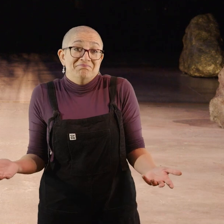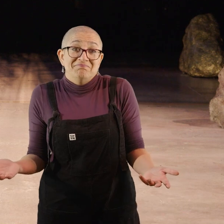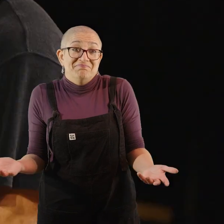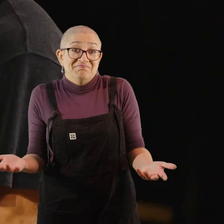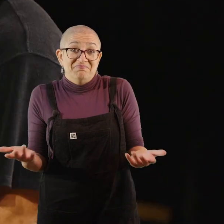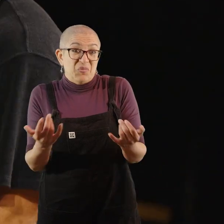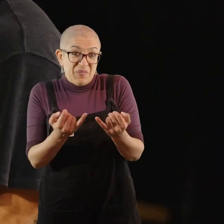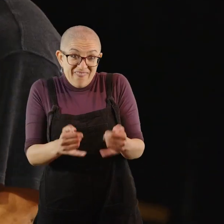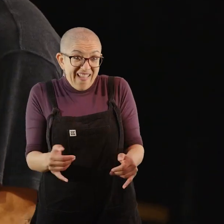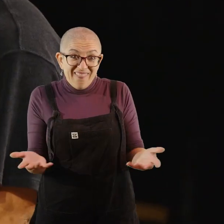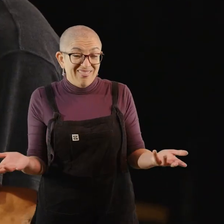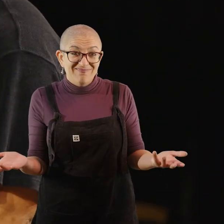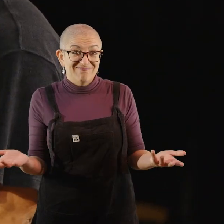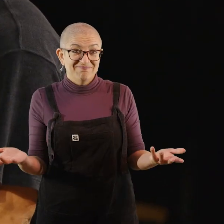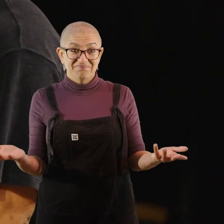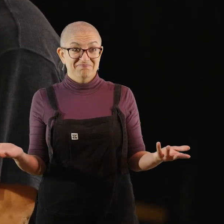We fail.